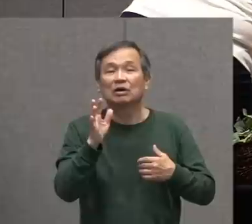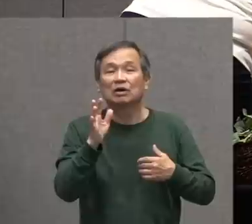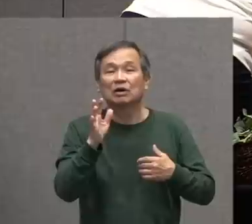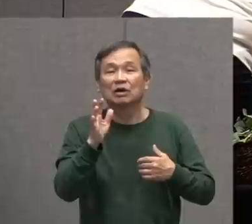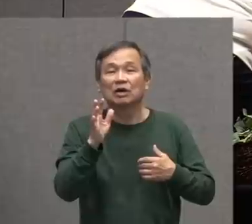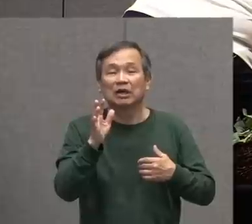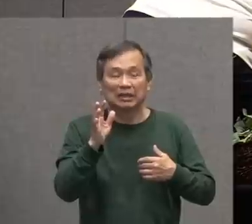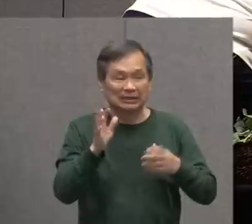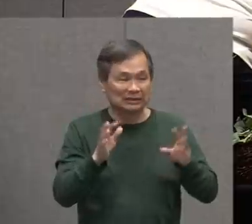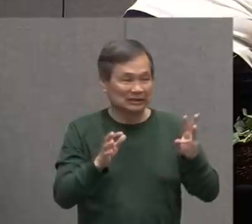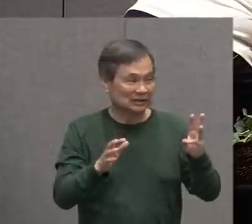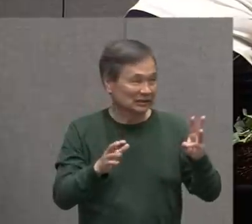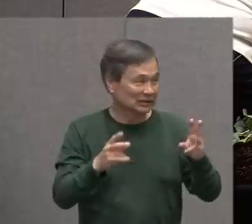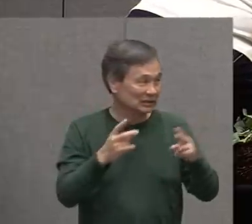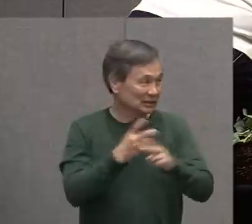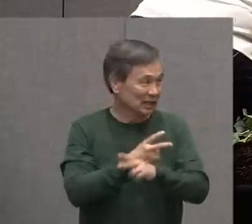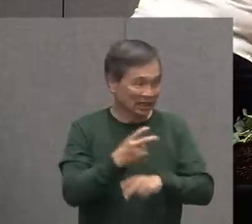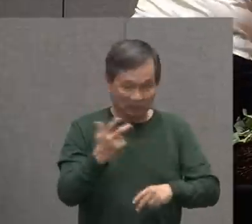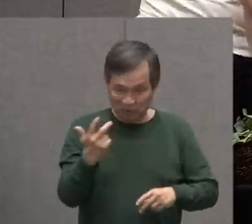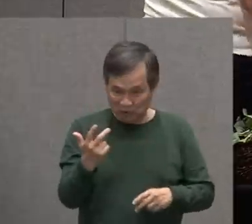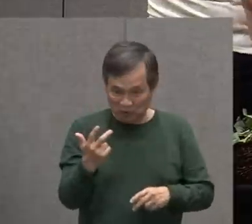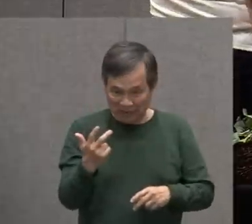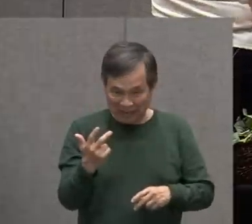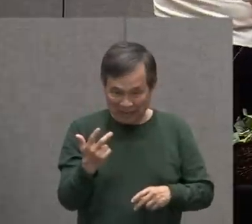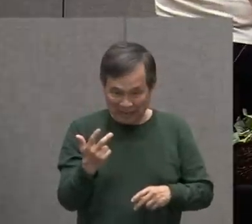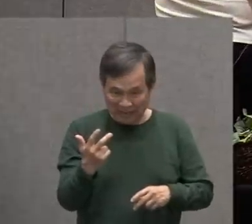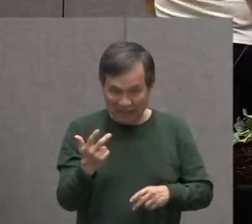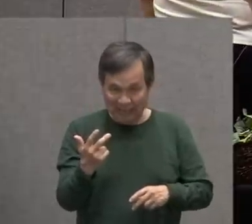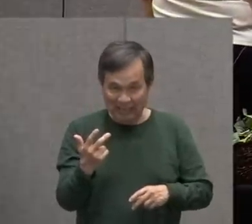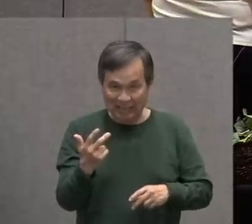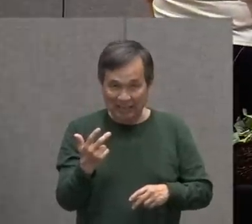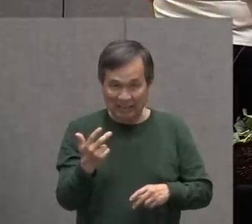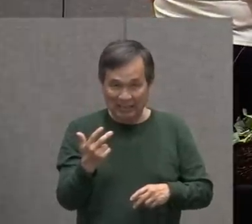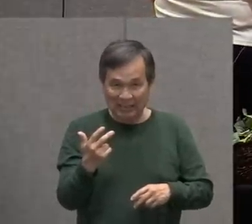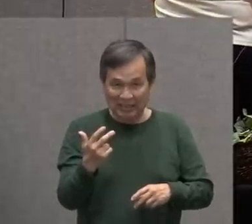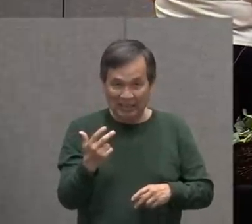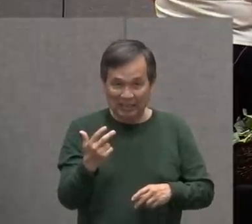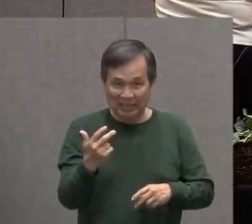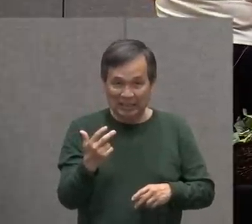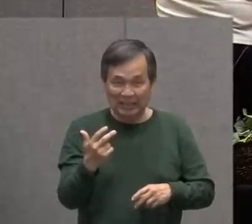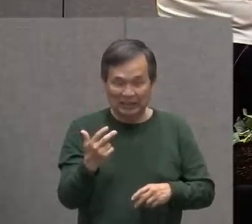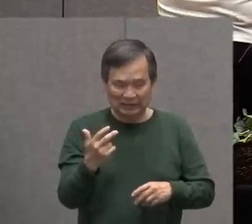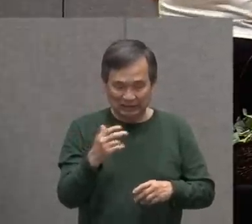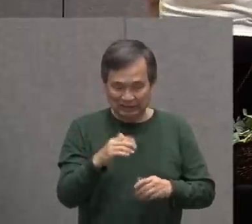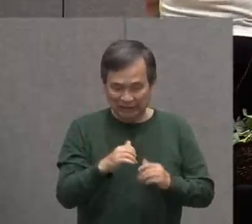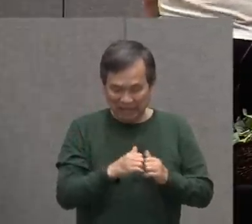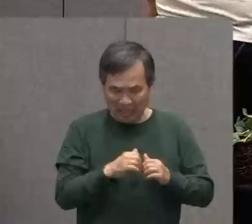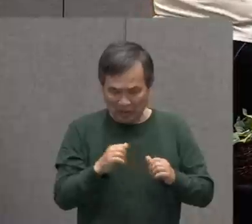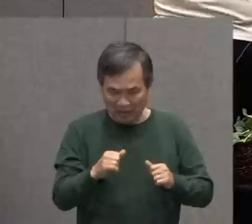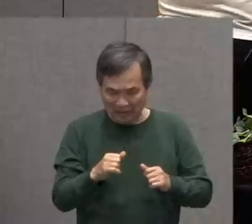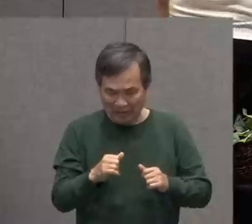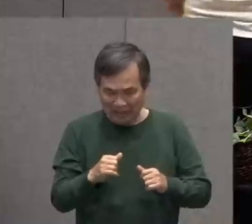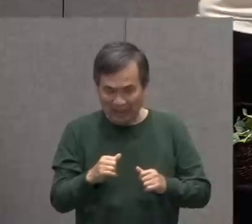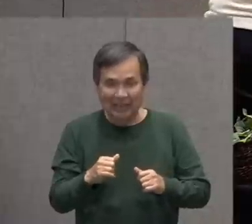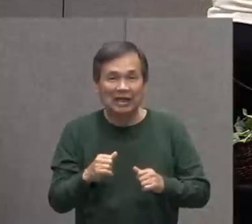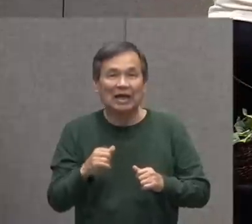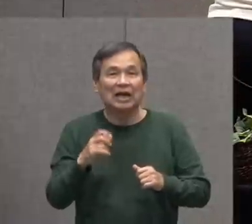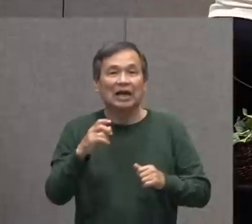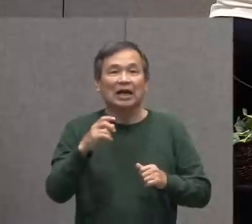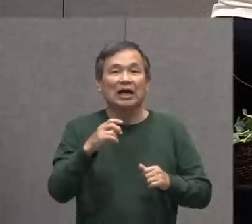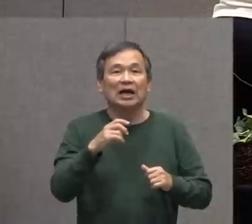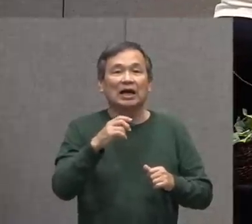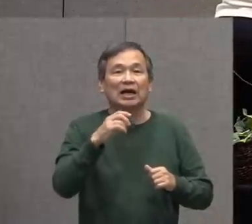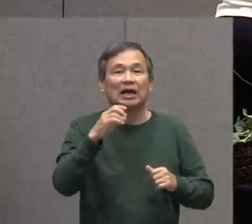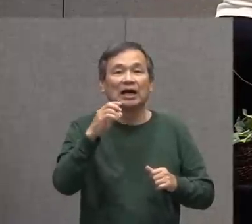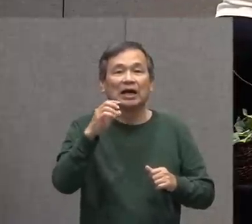6 times 3. So 6 times 3. Well, I'm not really sure how I could count that, but I guess maybe if I patterned it out, I might